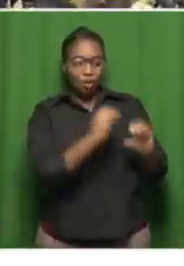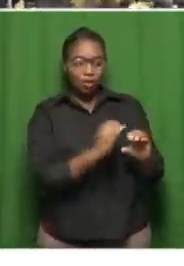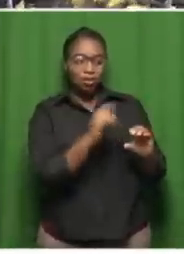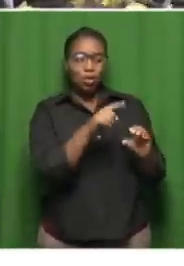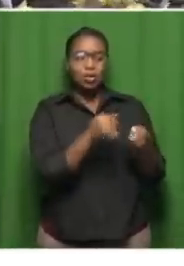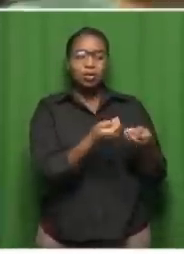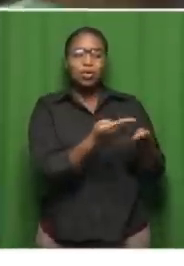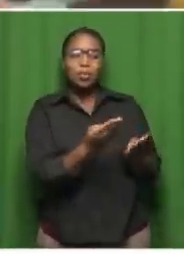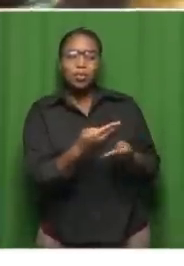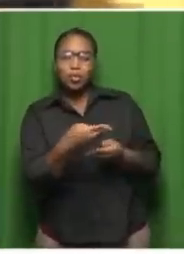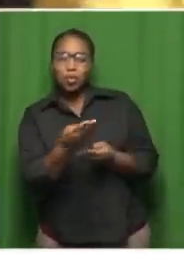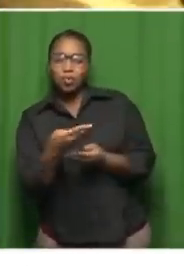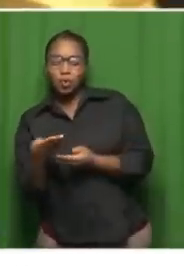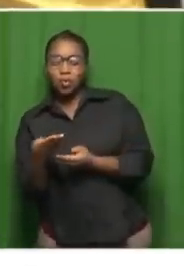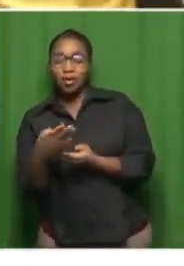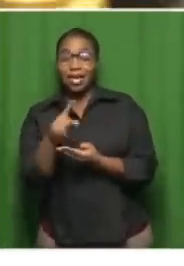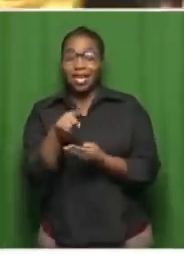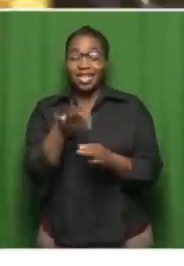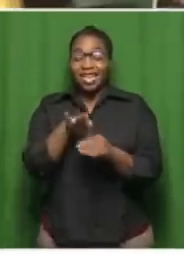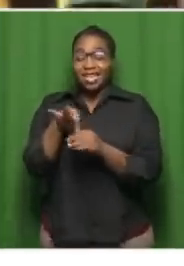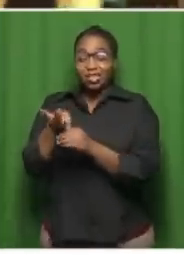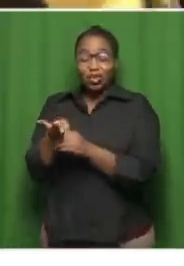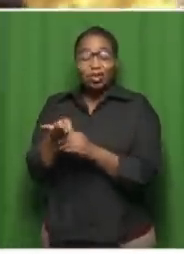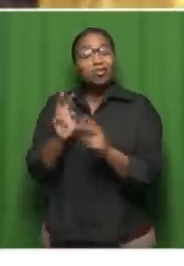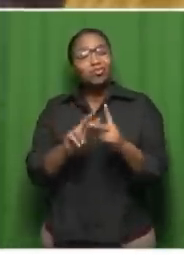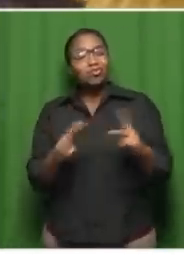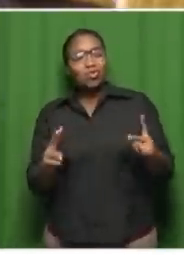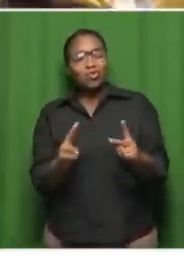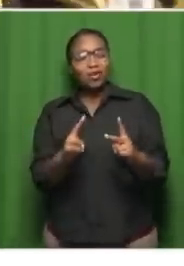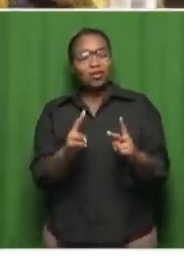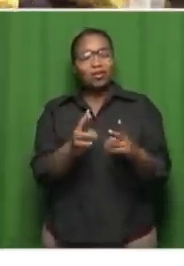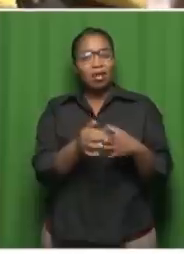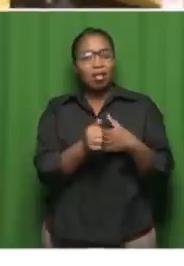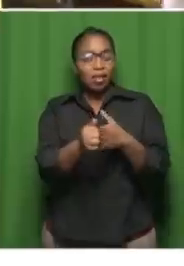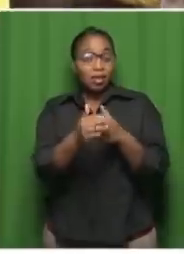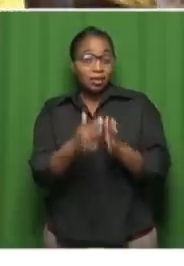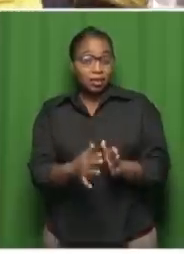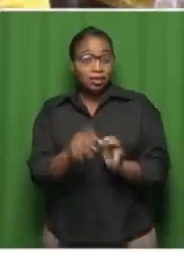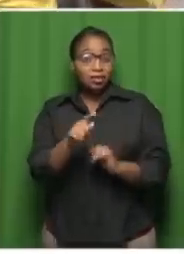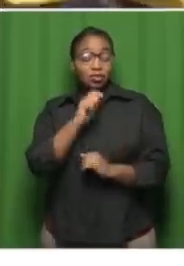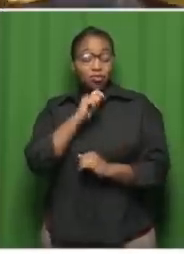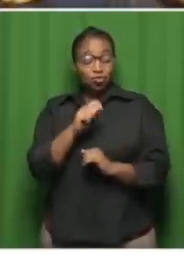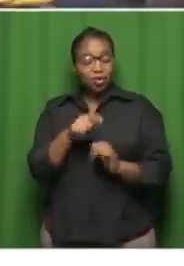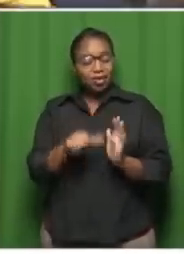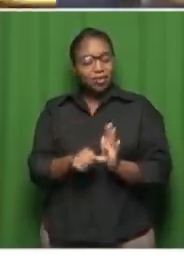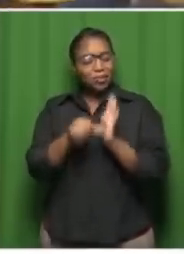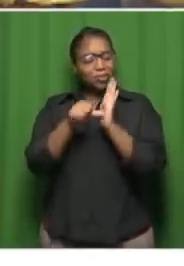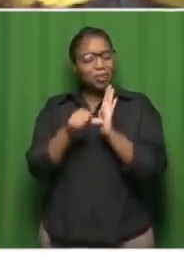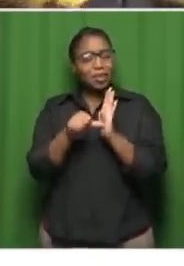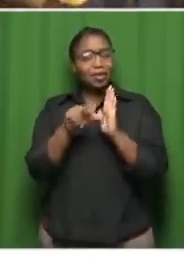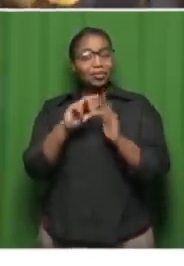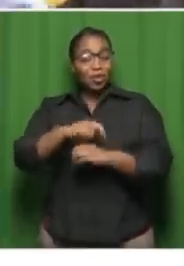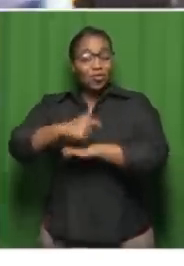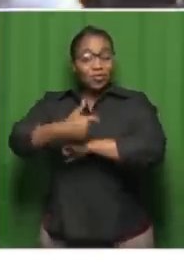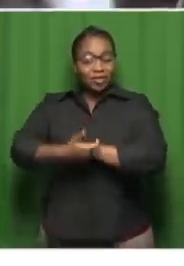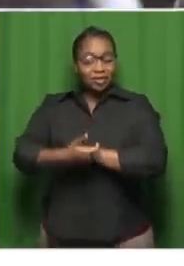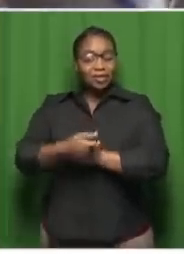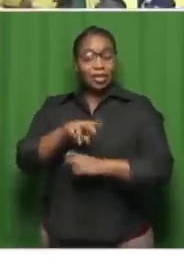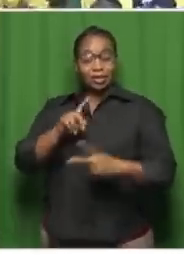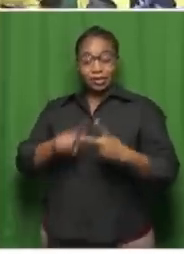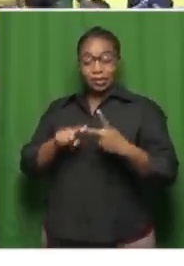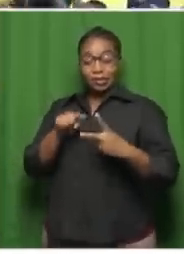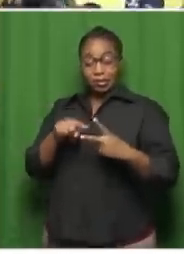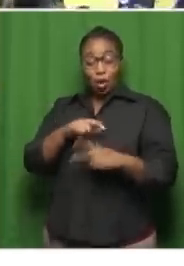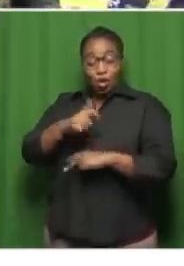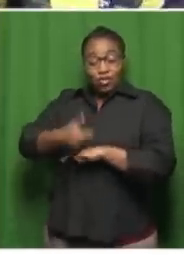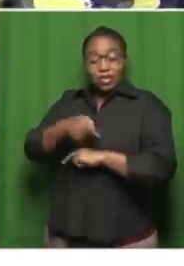leaders, but it is a very significant conference because it's a conference that also have to come up with resolutions that